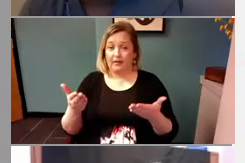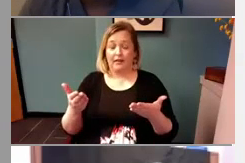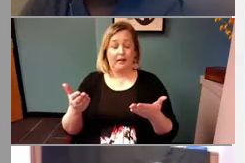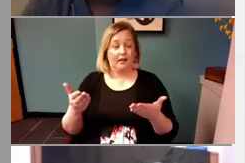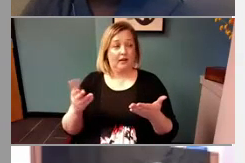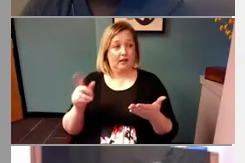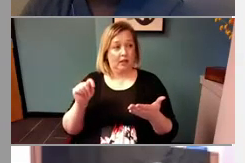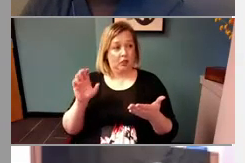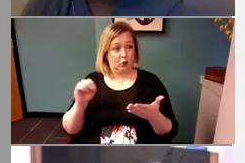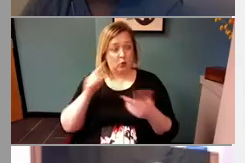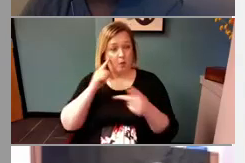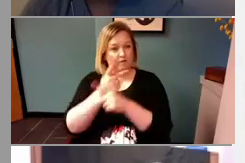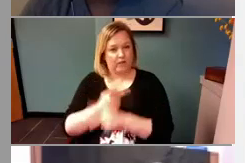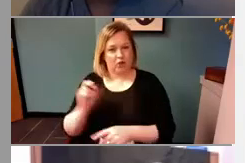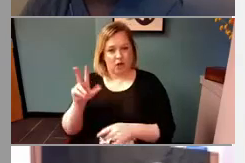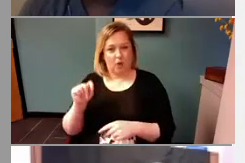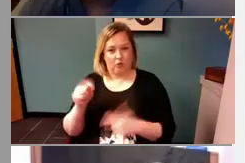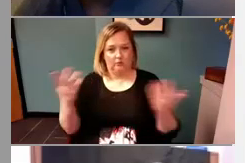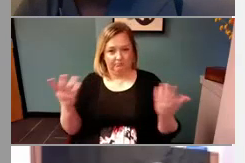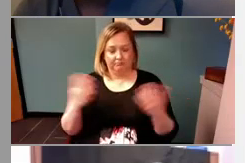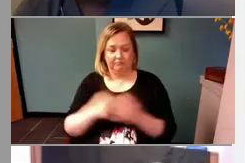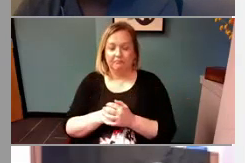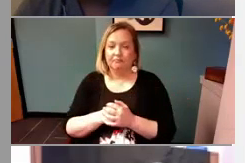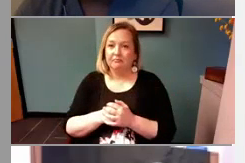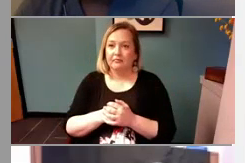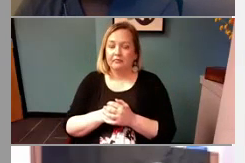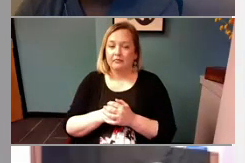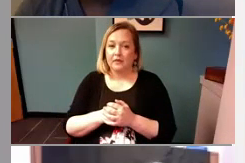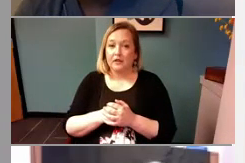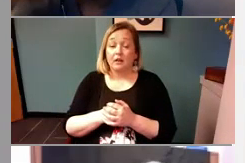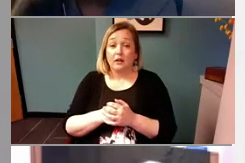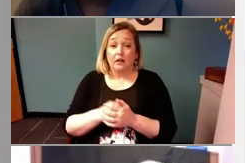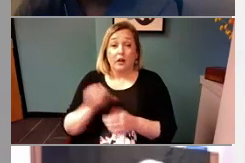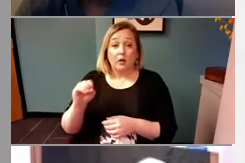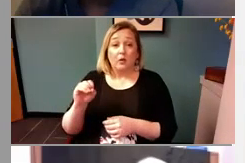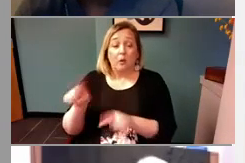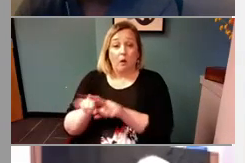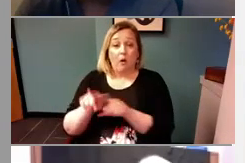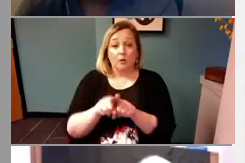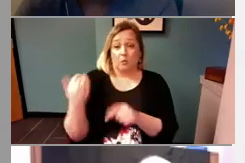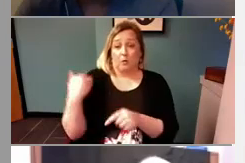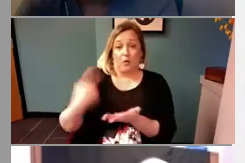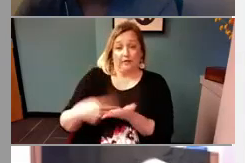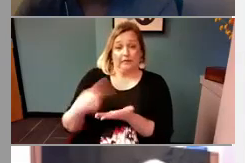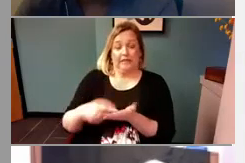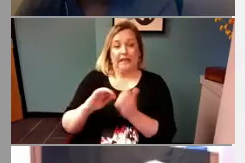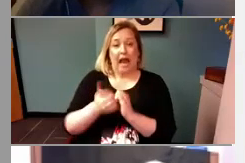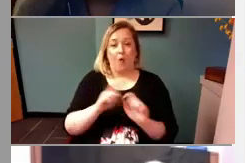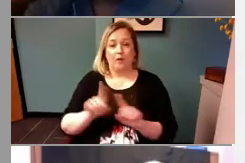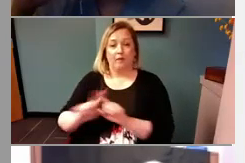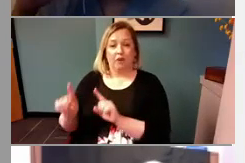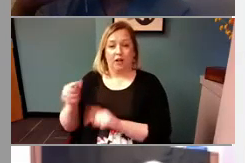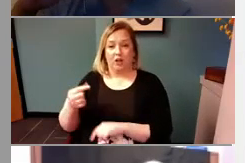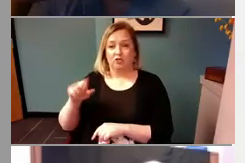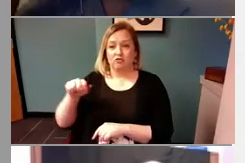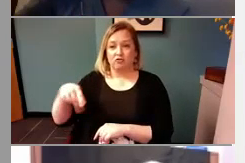figure out about. Okay, so we also talked about how different graph algorithms are,